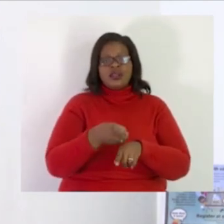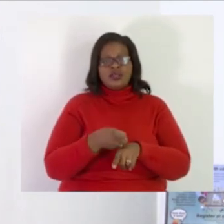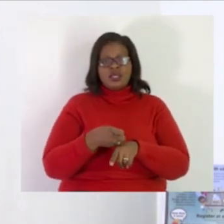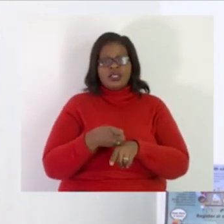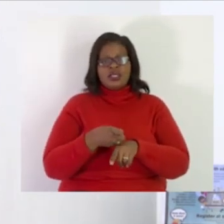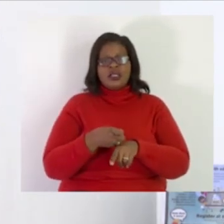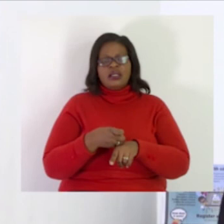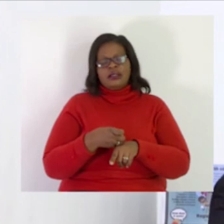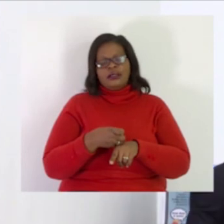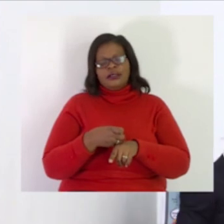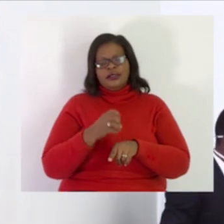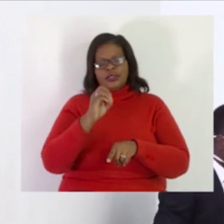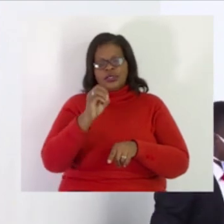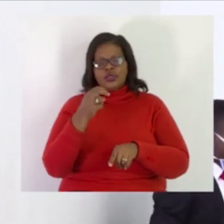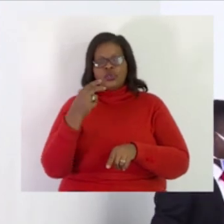46,023.